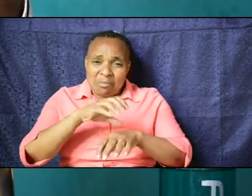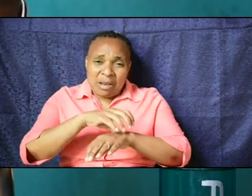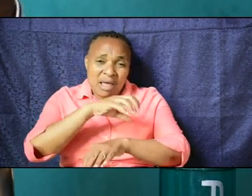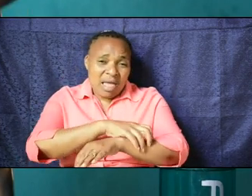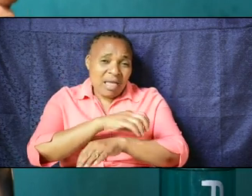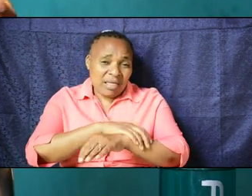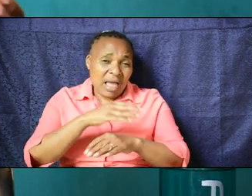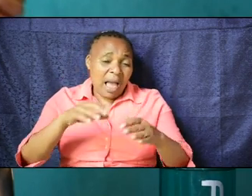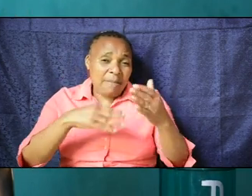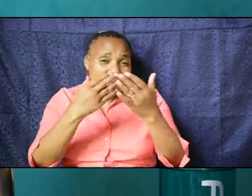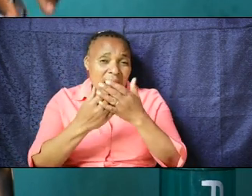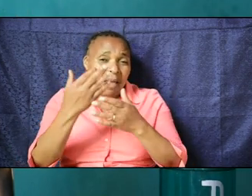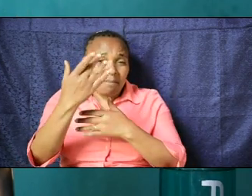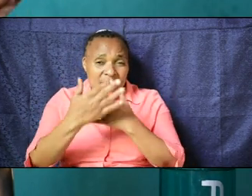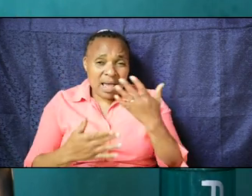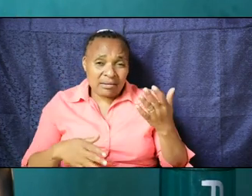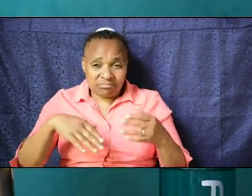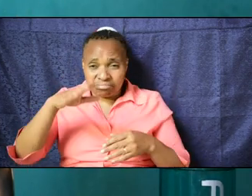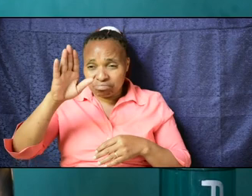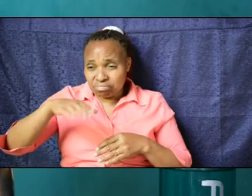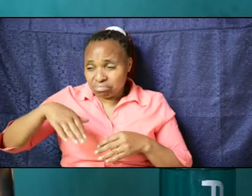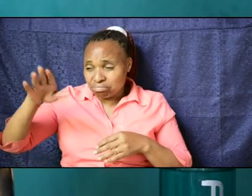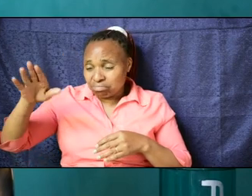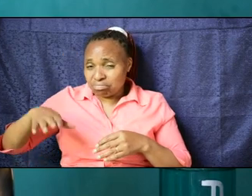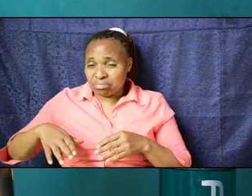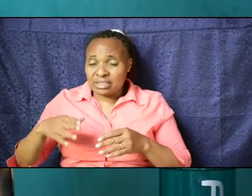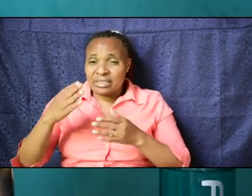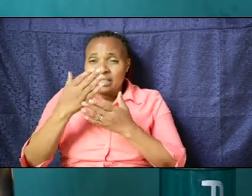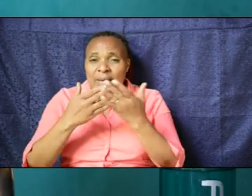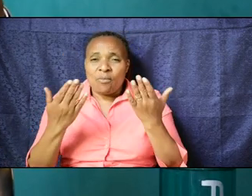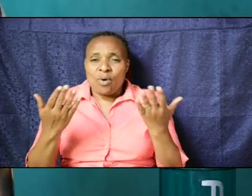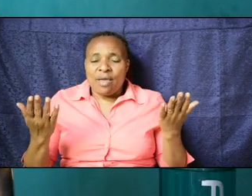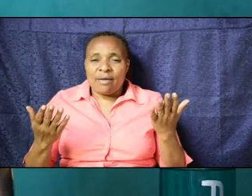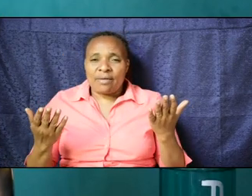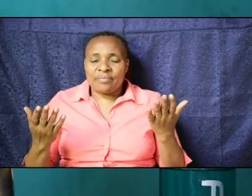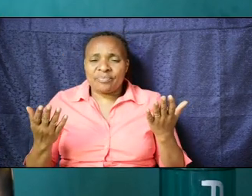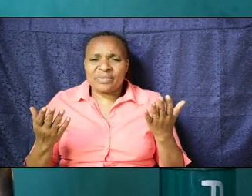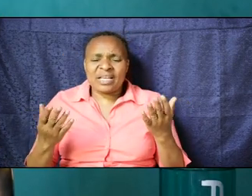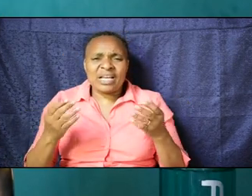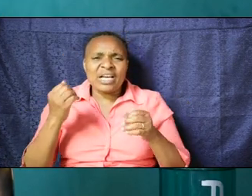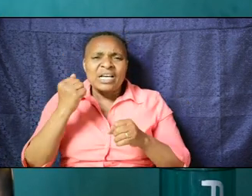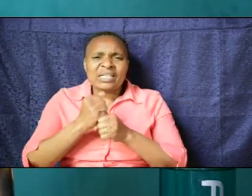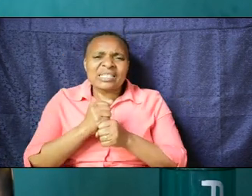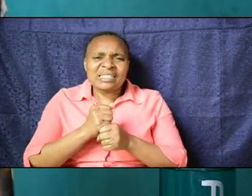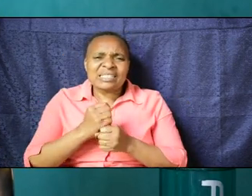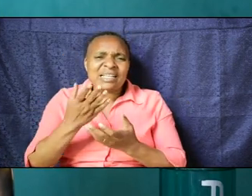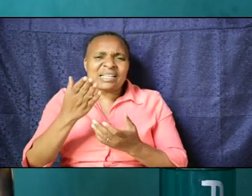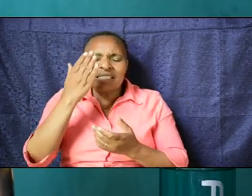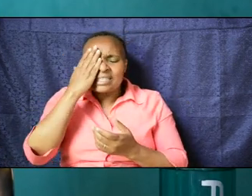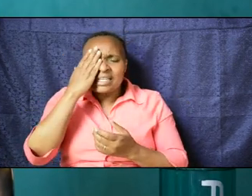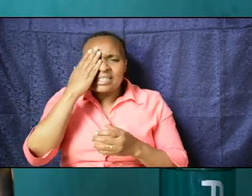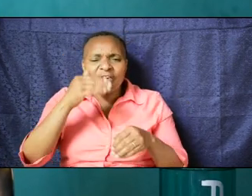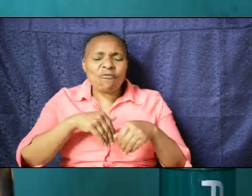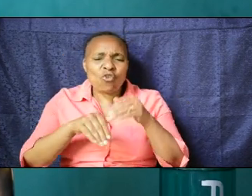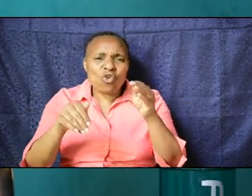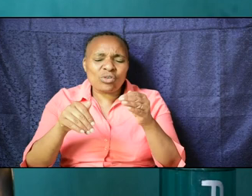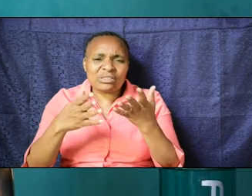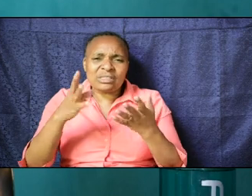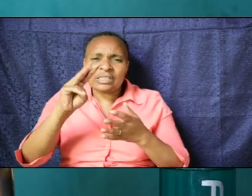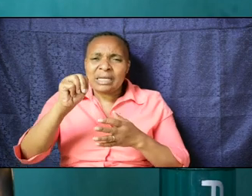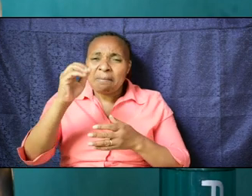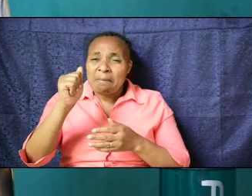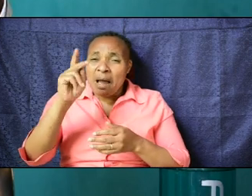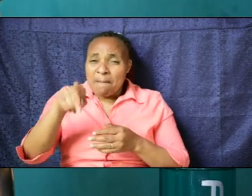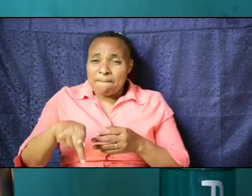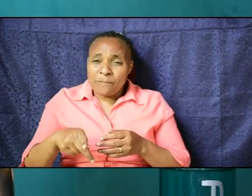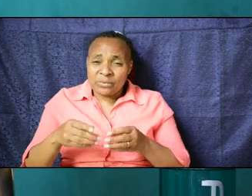they were to apply blood somewhere. We'll read that in the lesson. So the Israelites actually followed the map or the guideline